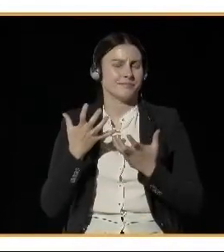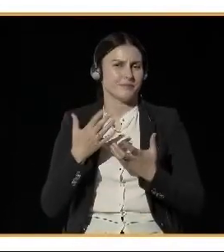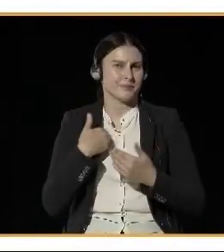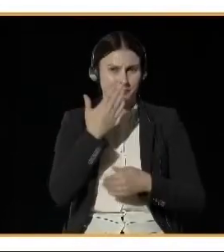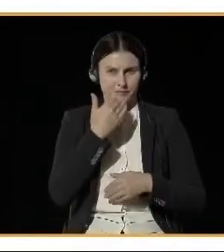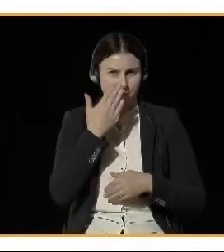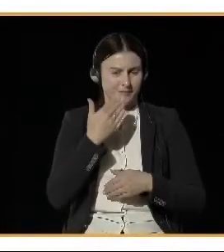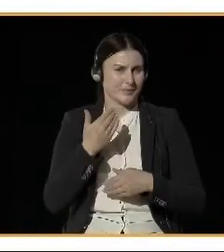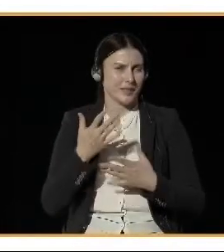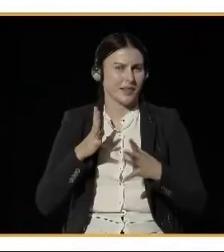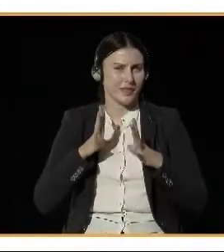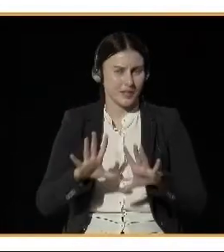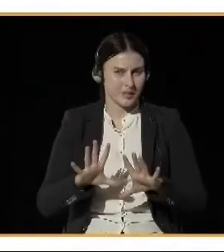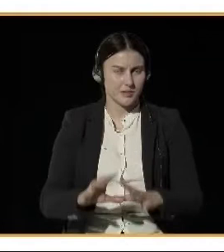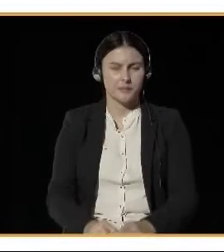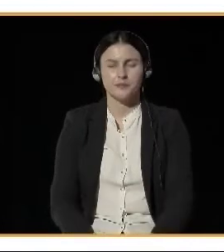Surveys